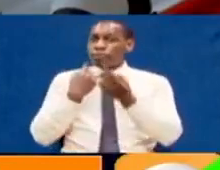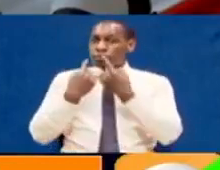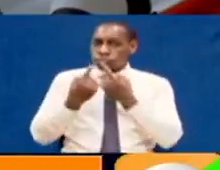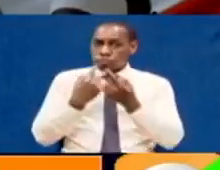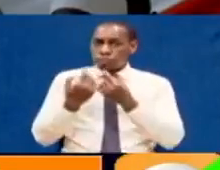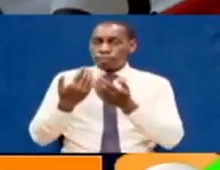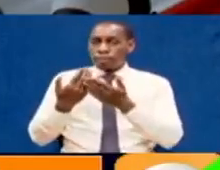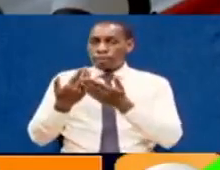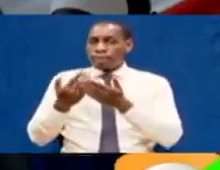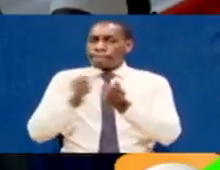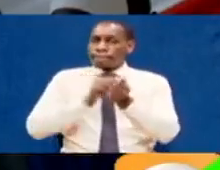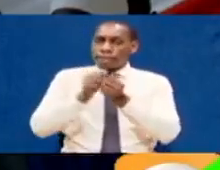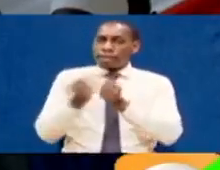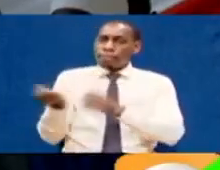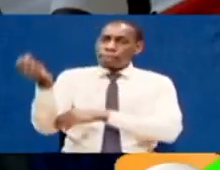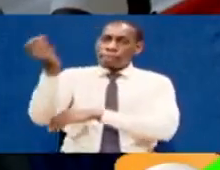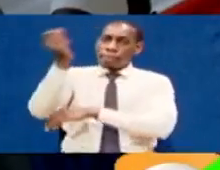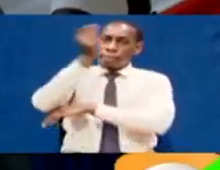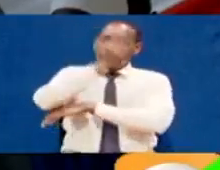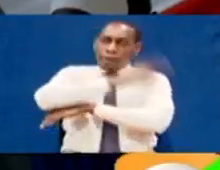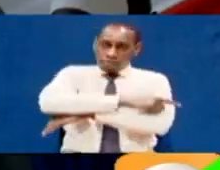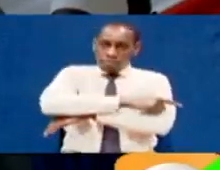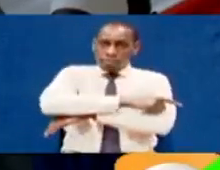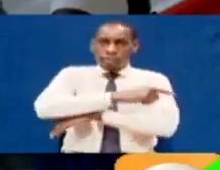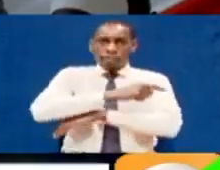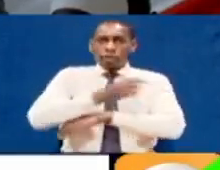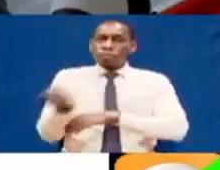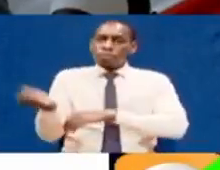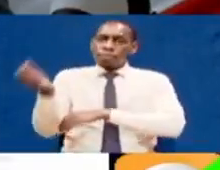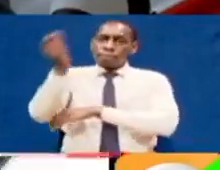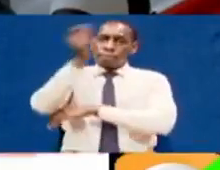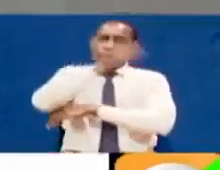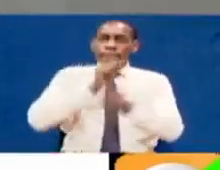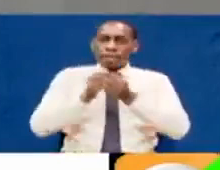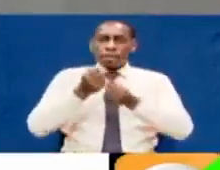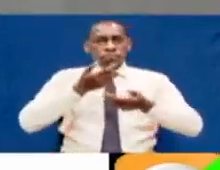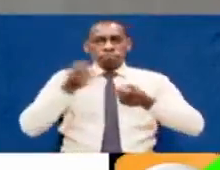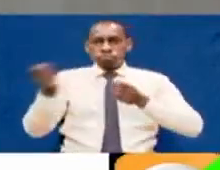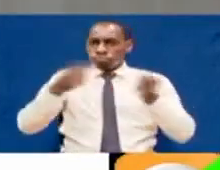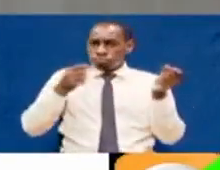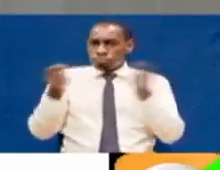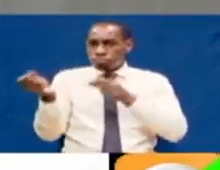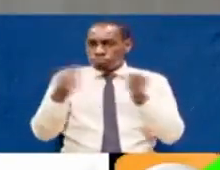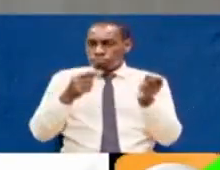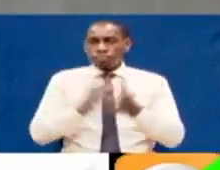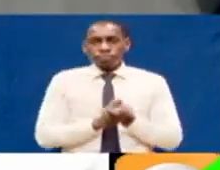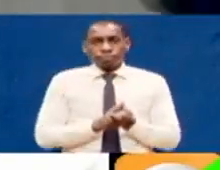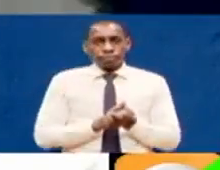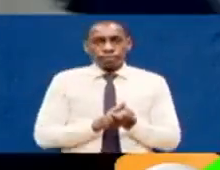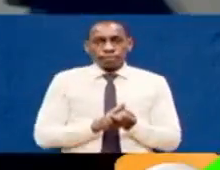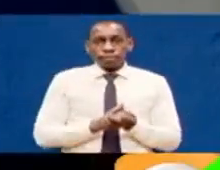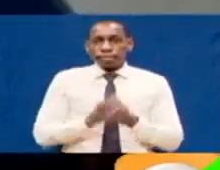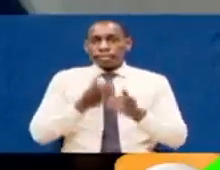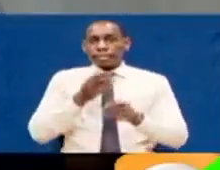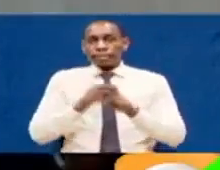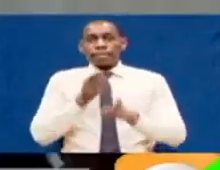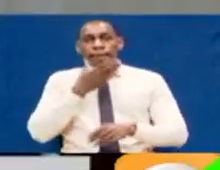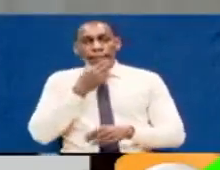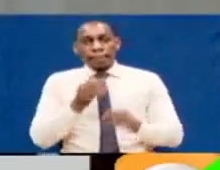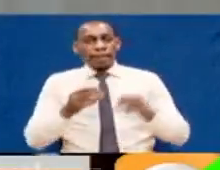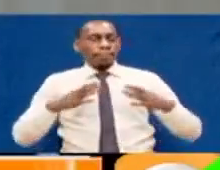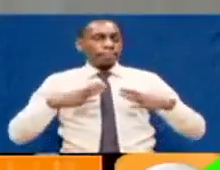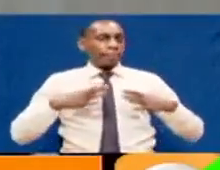him the whole of Friday. The entire day on Friday we were chatting. He's the man I was proud